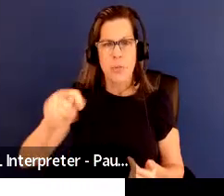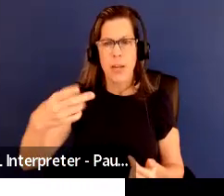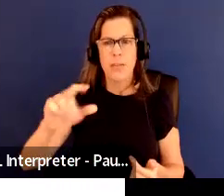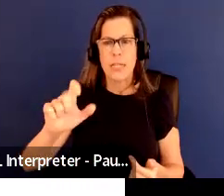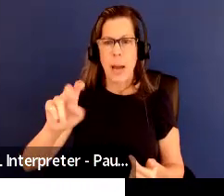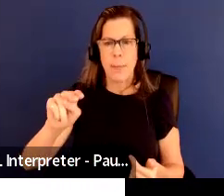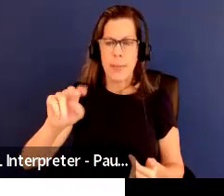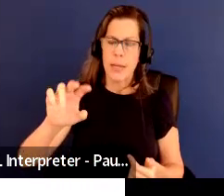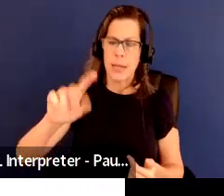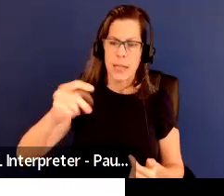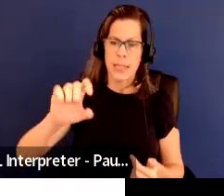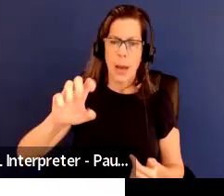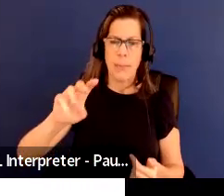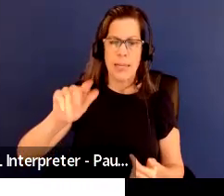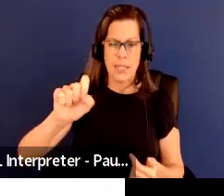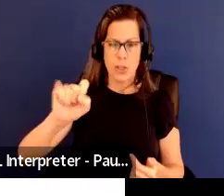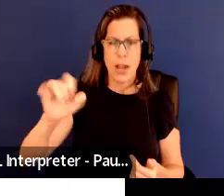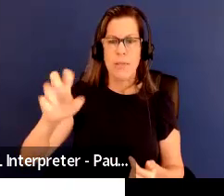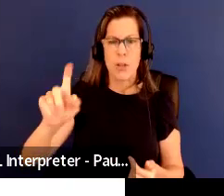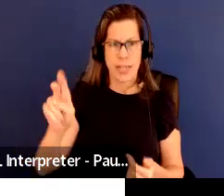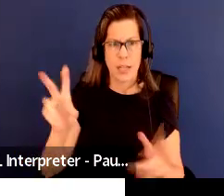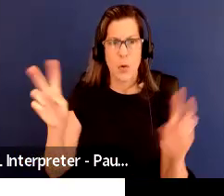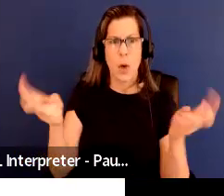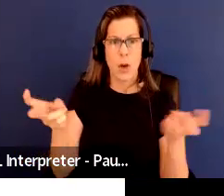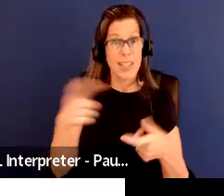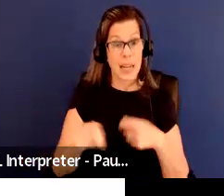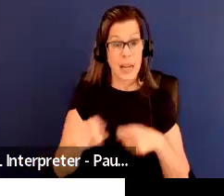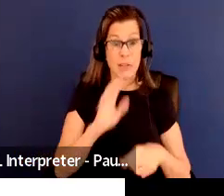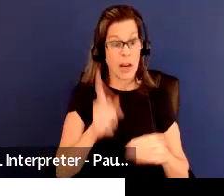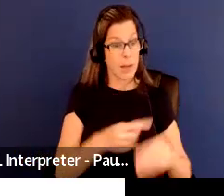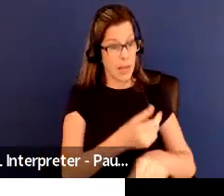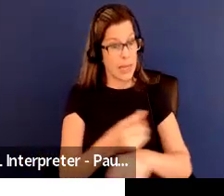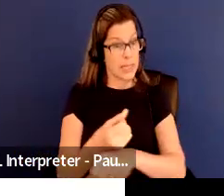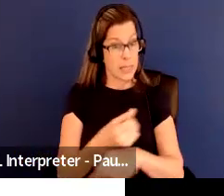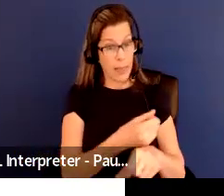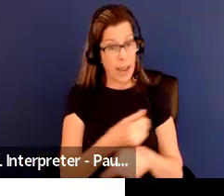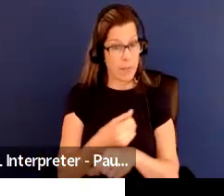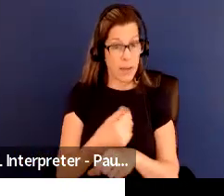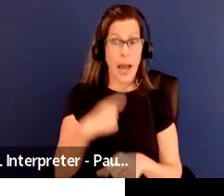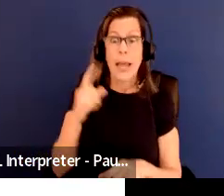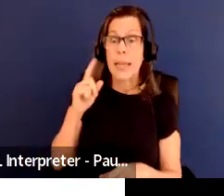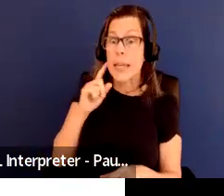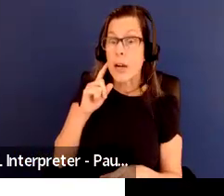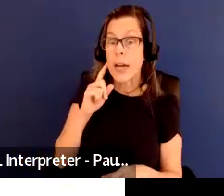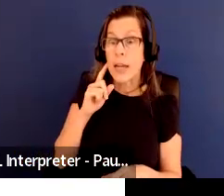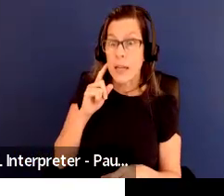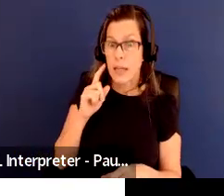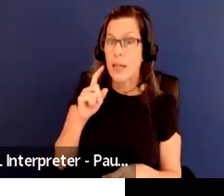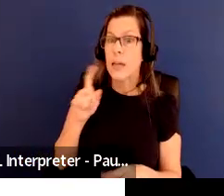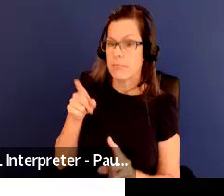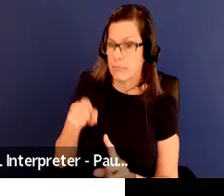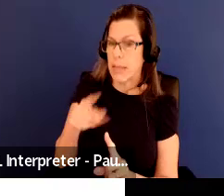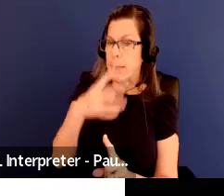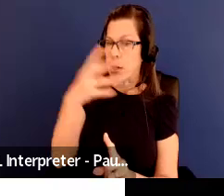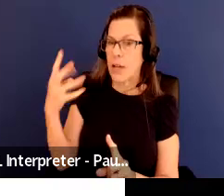quote at the very beginning. But rather than talk about enslavement, it's talking. I hear it as if it's talking about immigration.